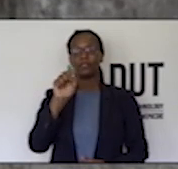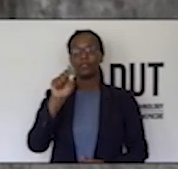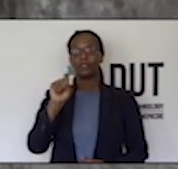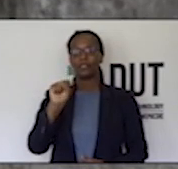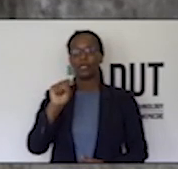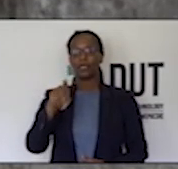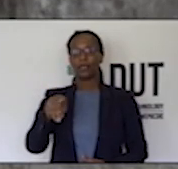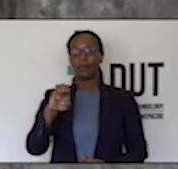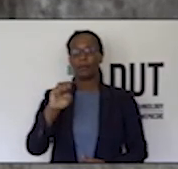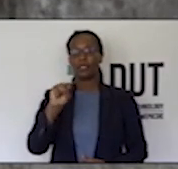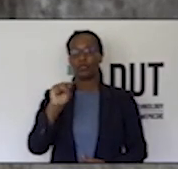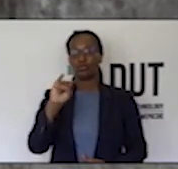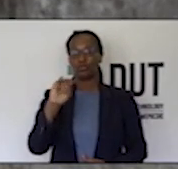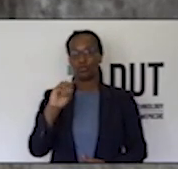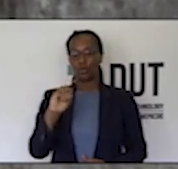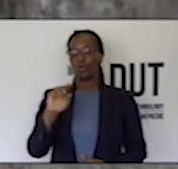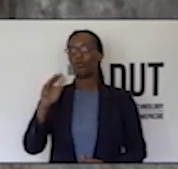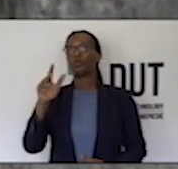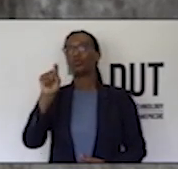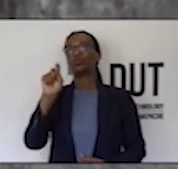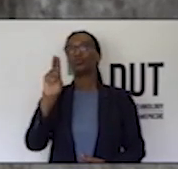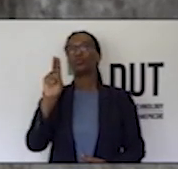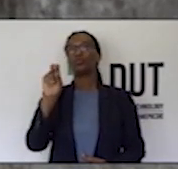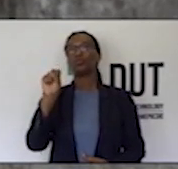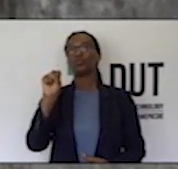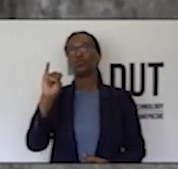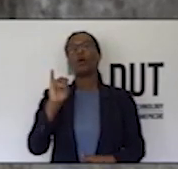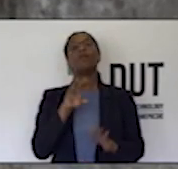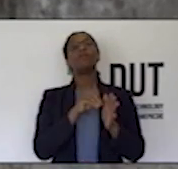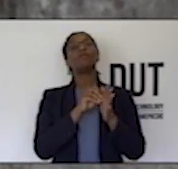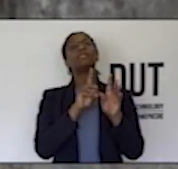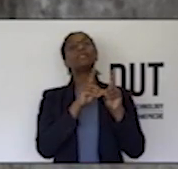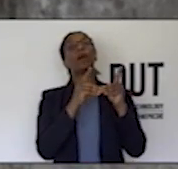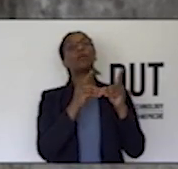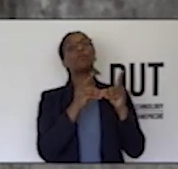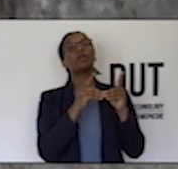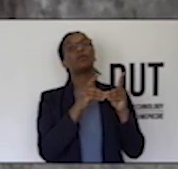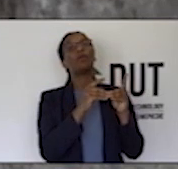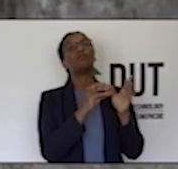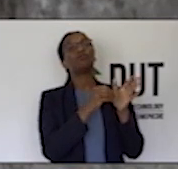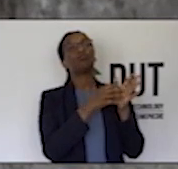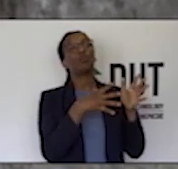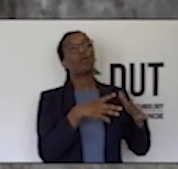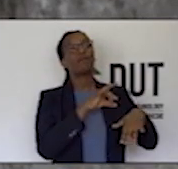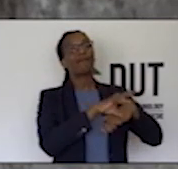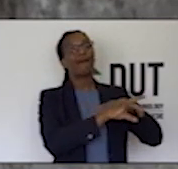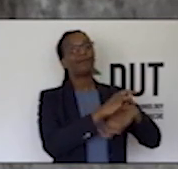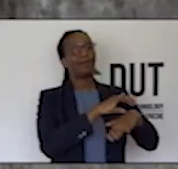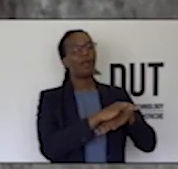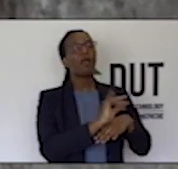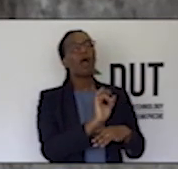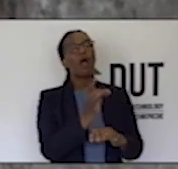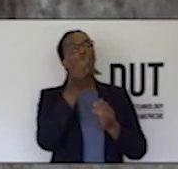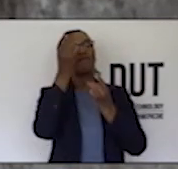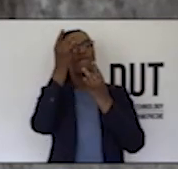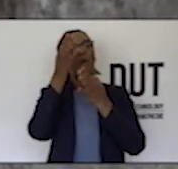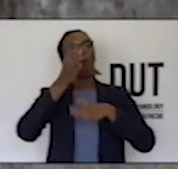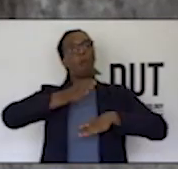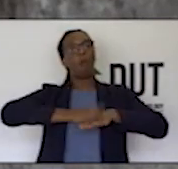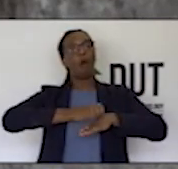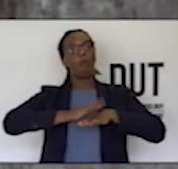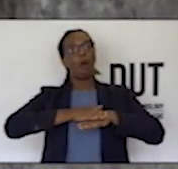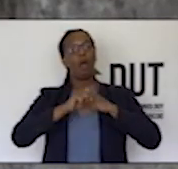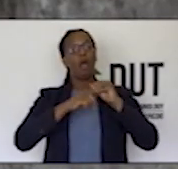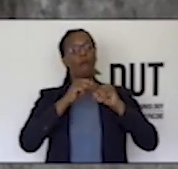Tsepiso Tusi from the Department of Student Counseling. I'm here to tell you more about our services.